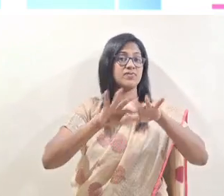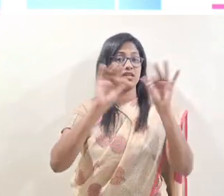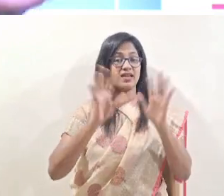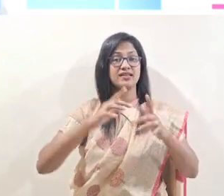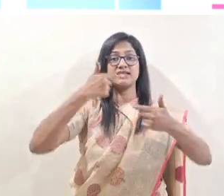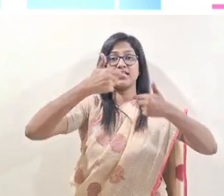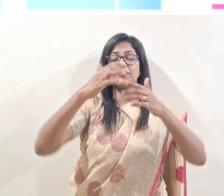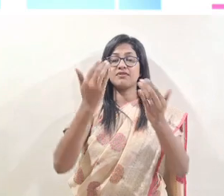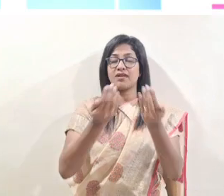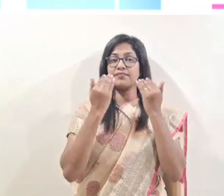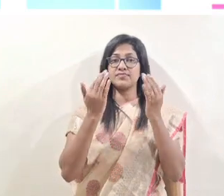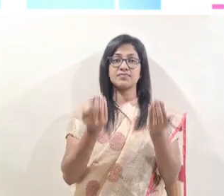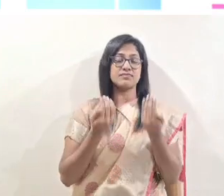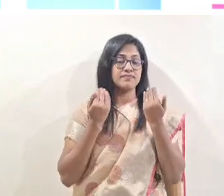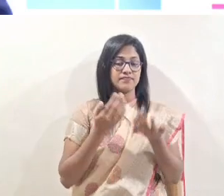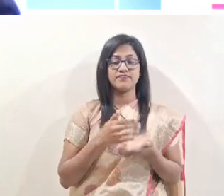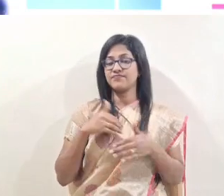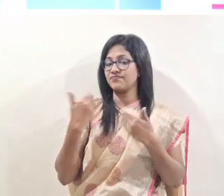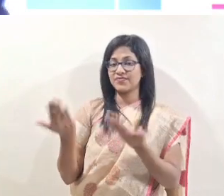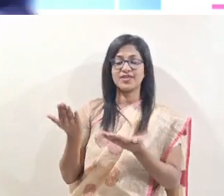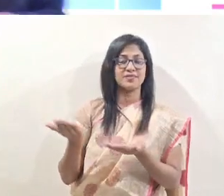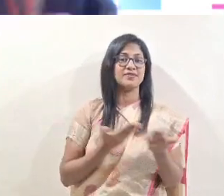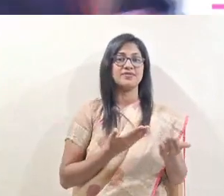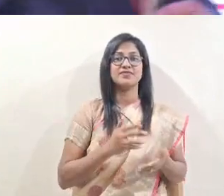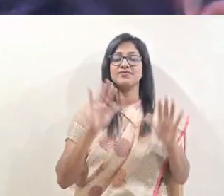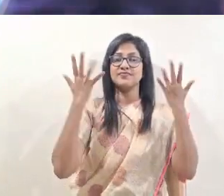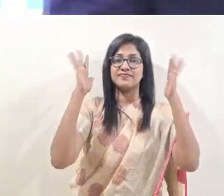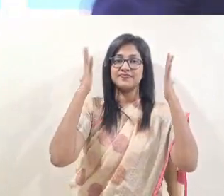crimes. Table is yours.